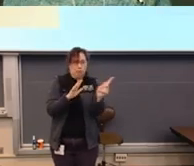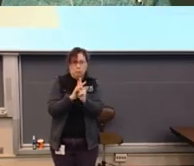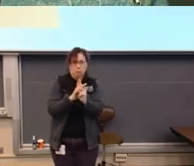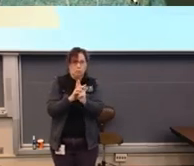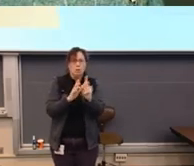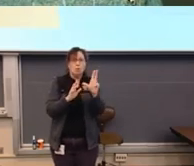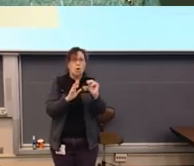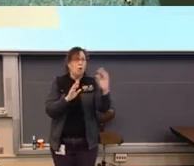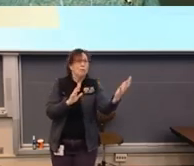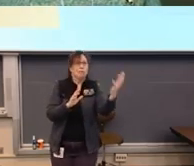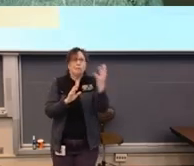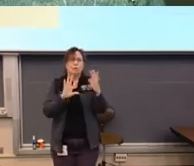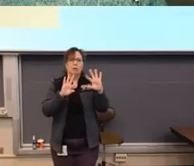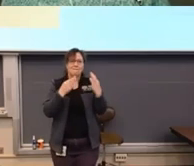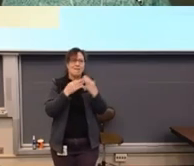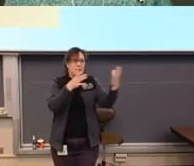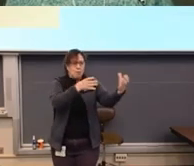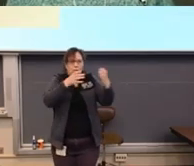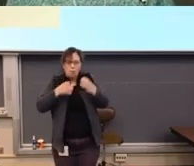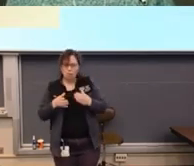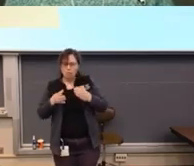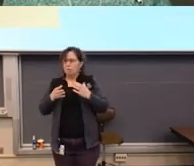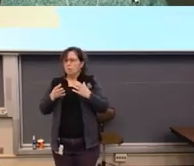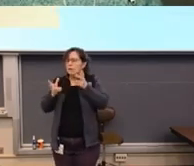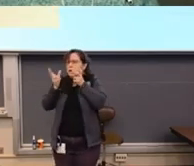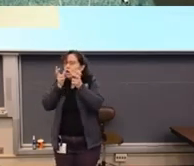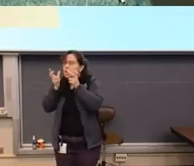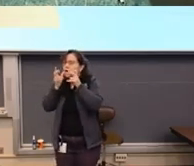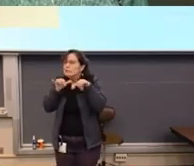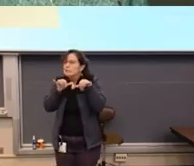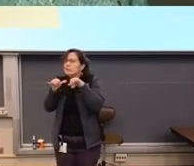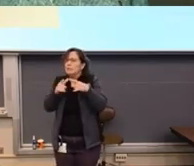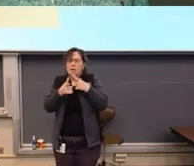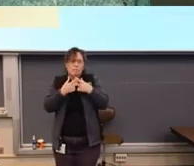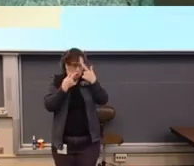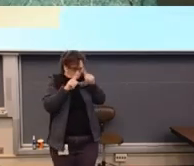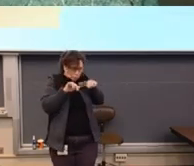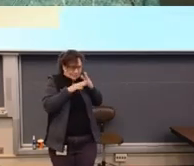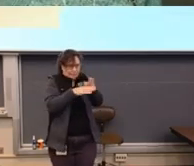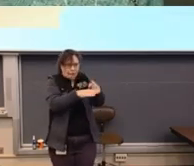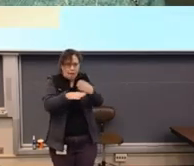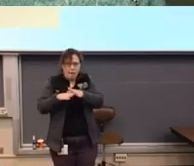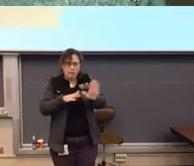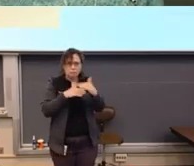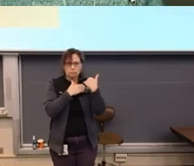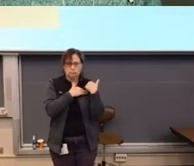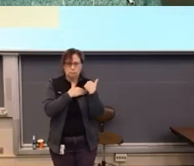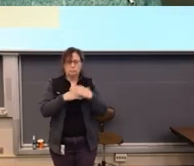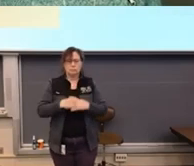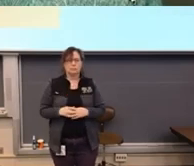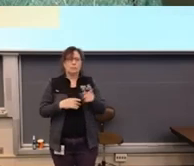everybody can hear the information and they can do more of a division of labor. And they also asked for more